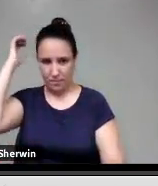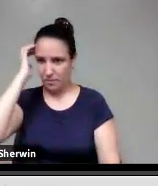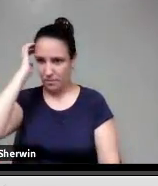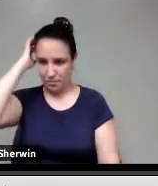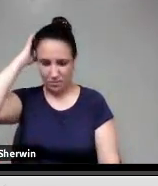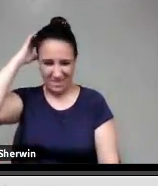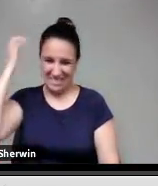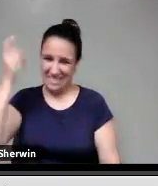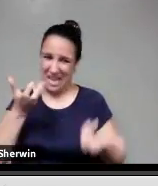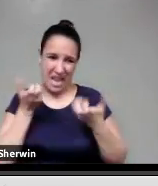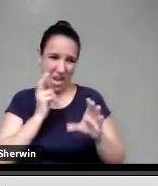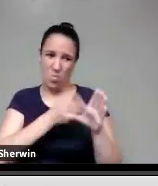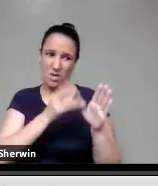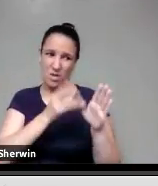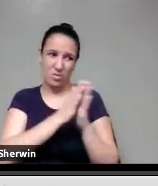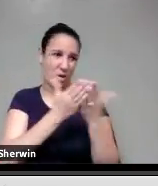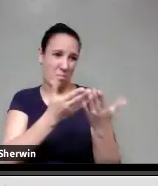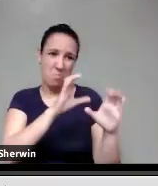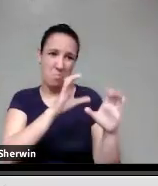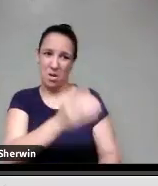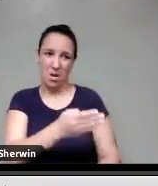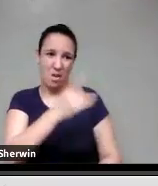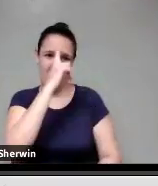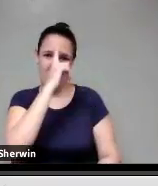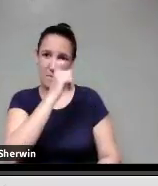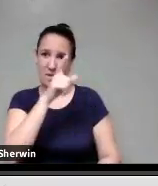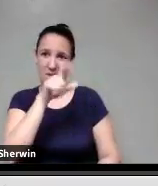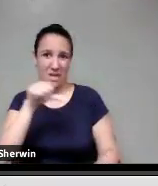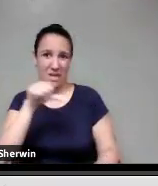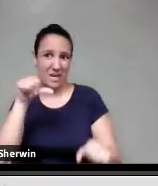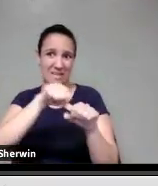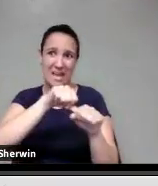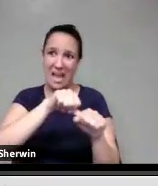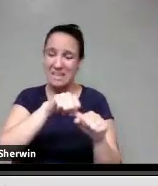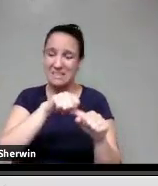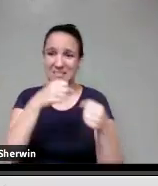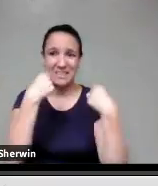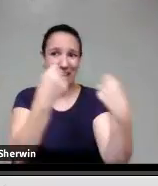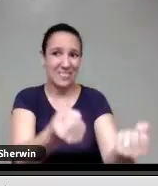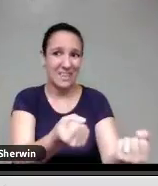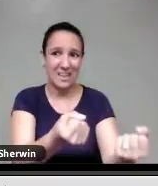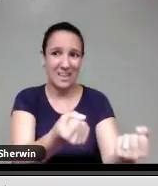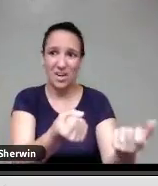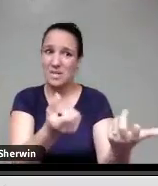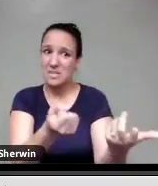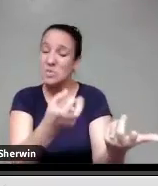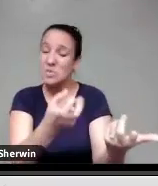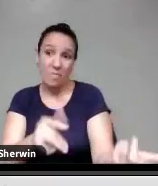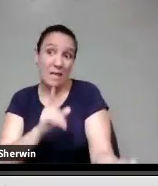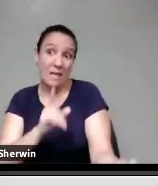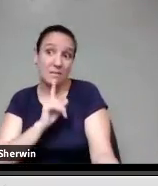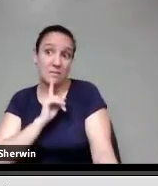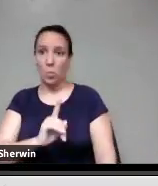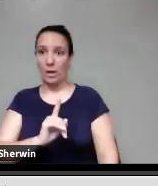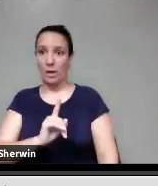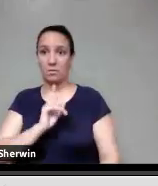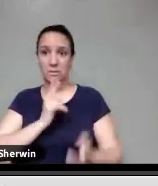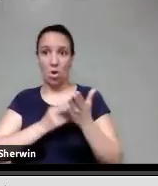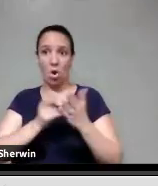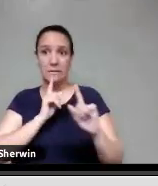want to join a book club because it costs me gas money to go there. So that's a legitimate thing, and if you know about that